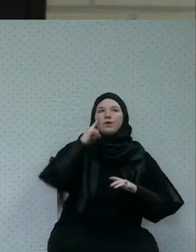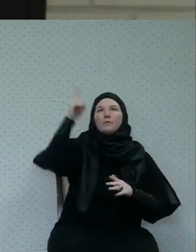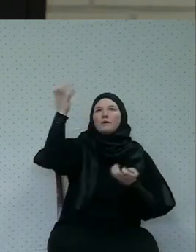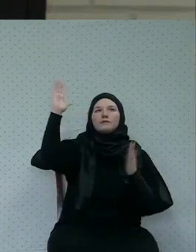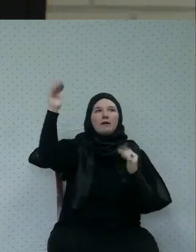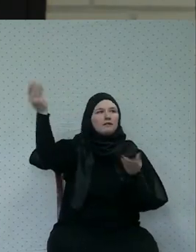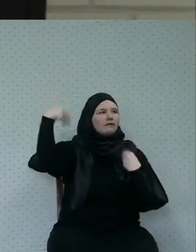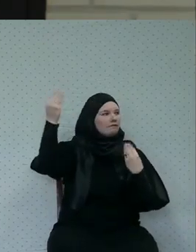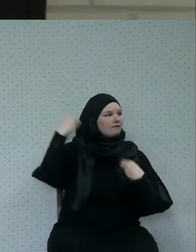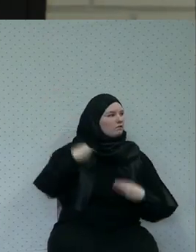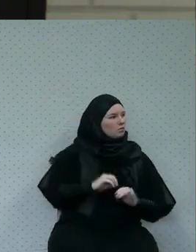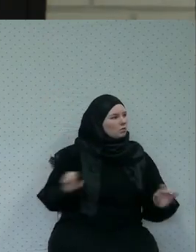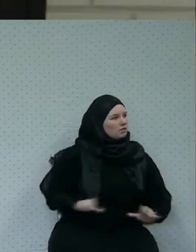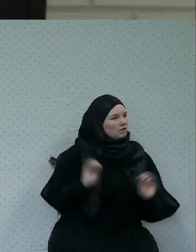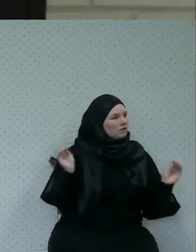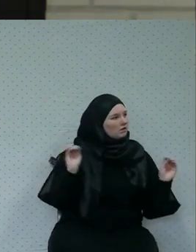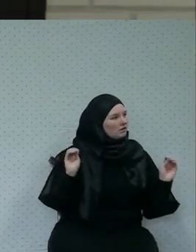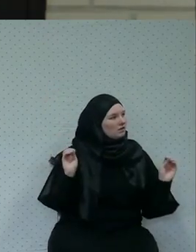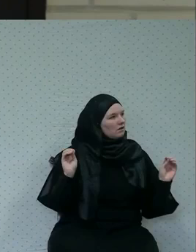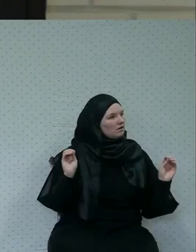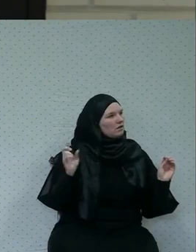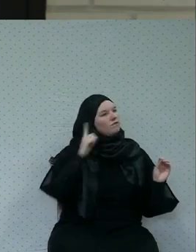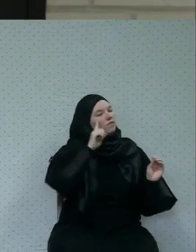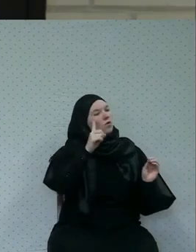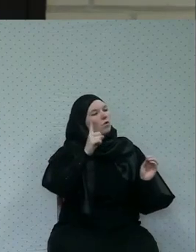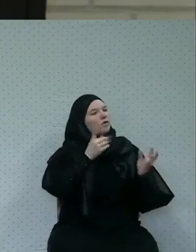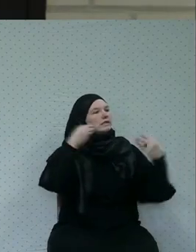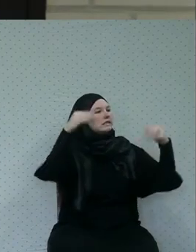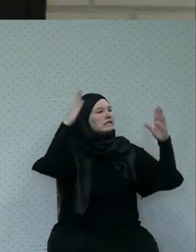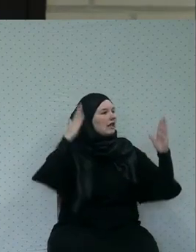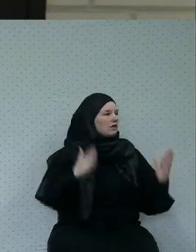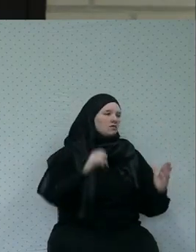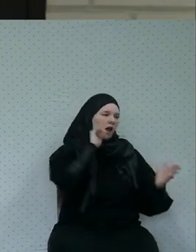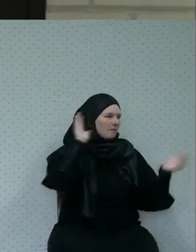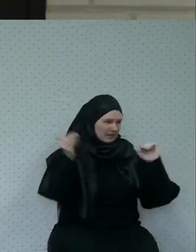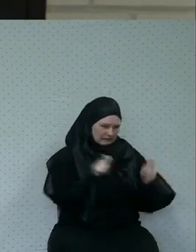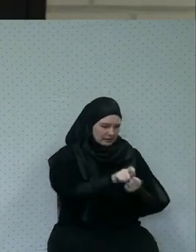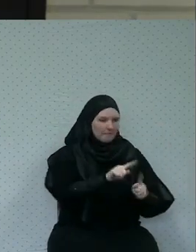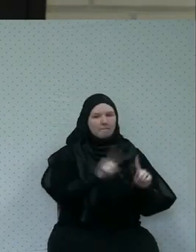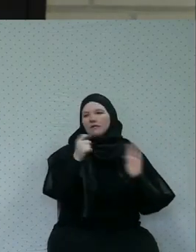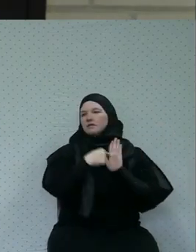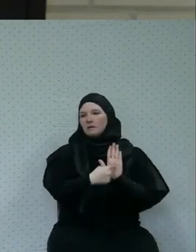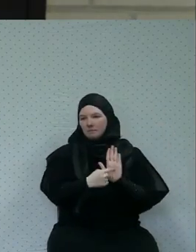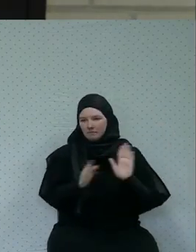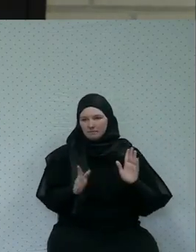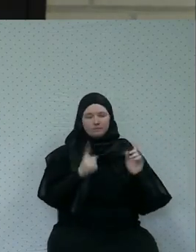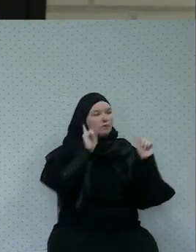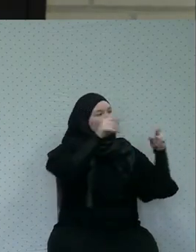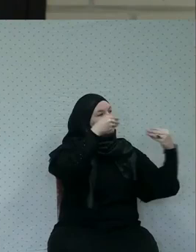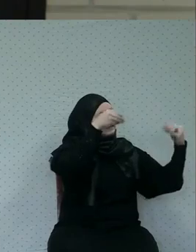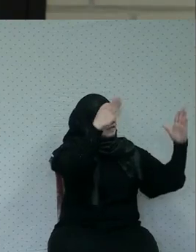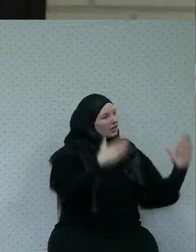happen? It is like saying to immersion, for example, no comparison here, but you go to immersion and tell